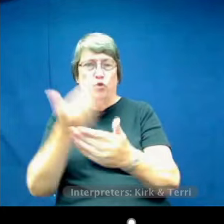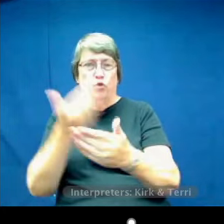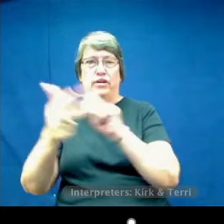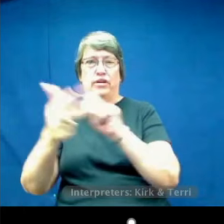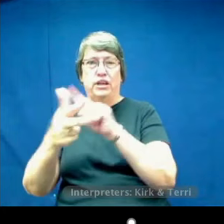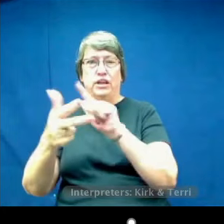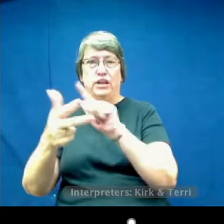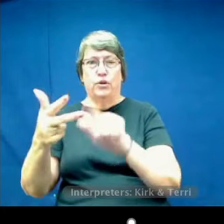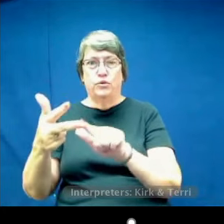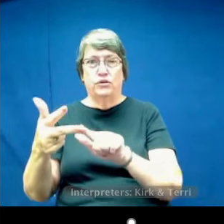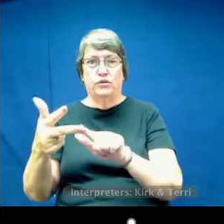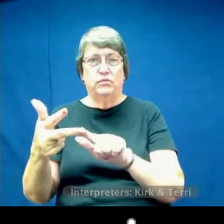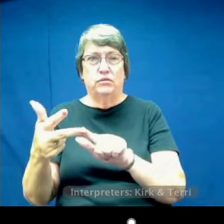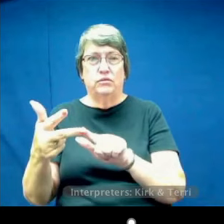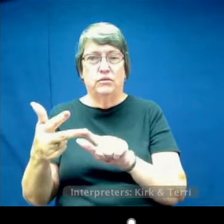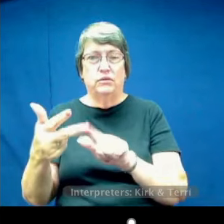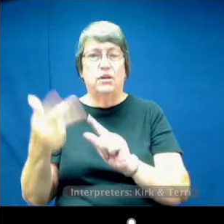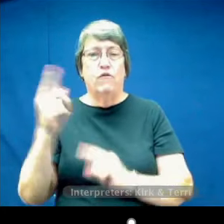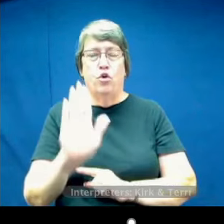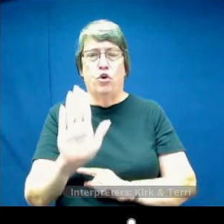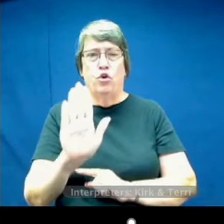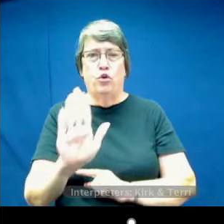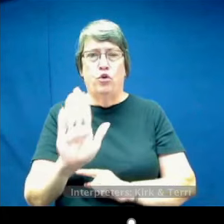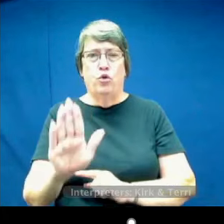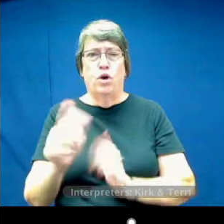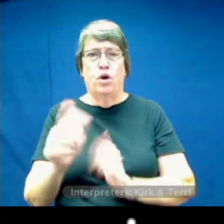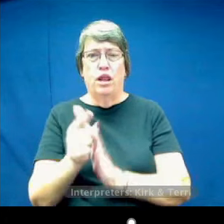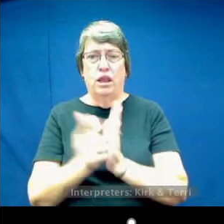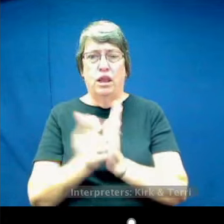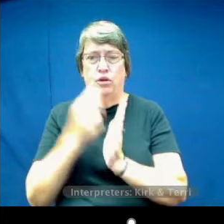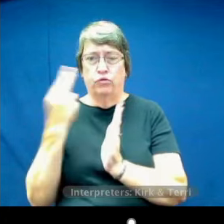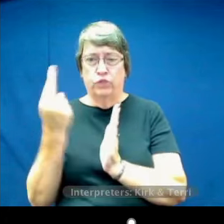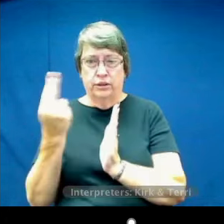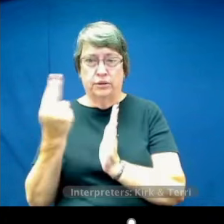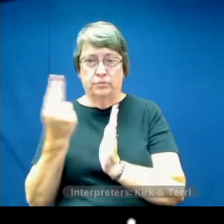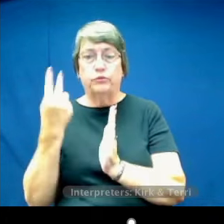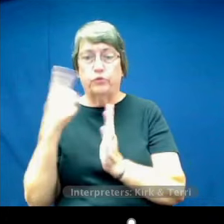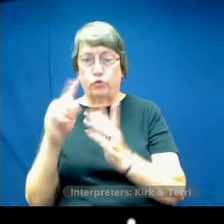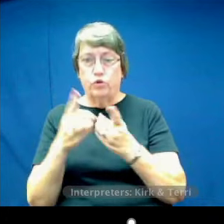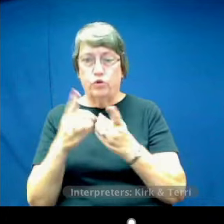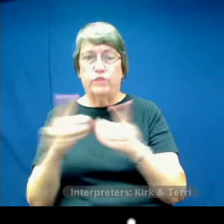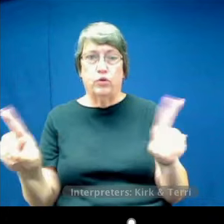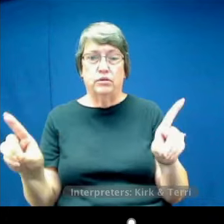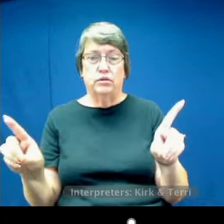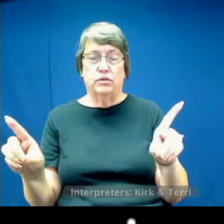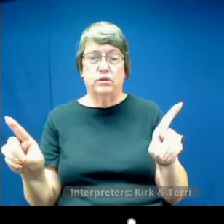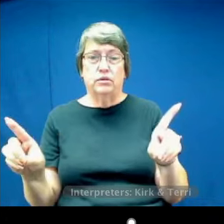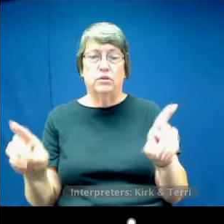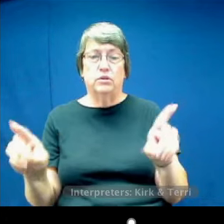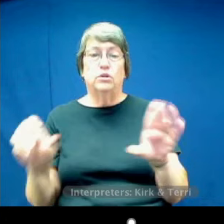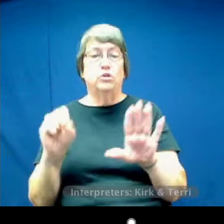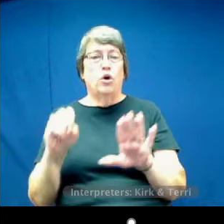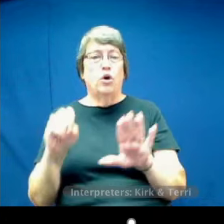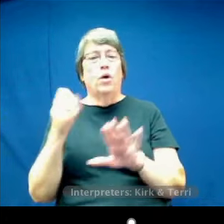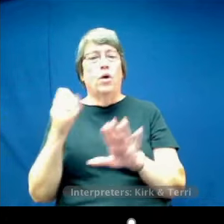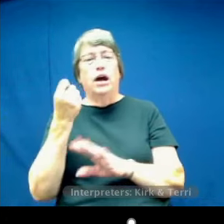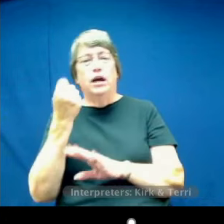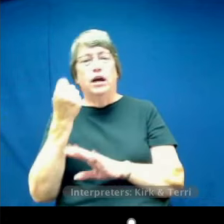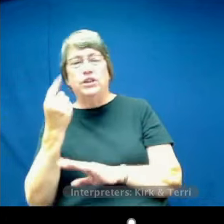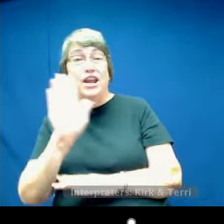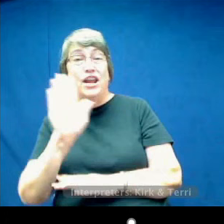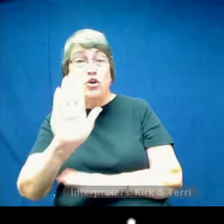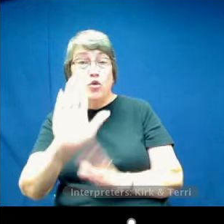of your ground desertion for getting a divorce. So understanding the grounds in your state is going to